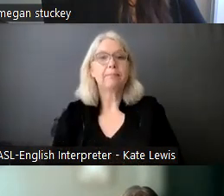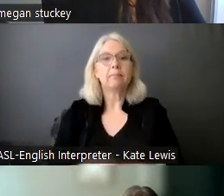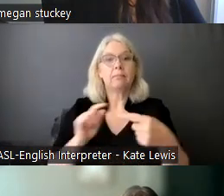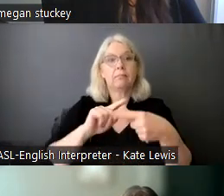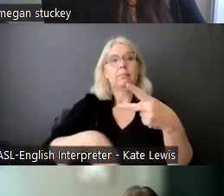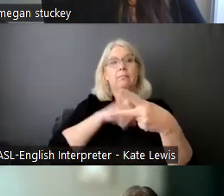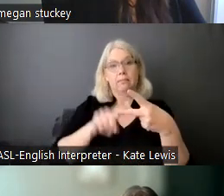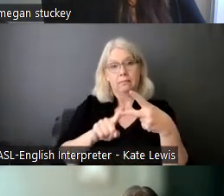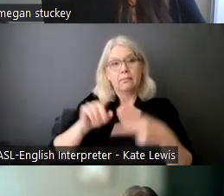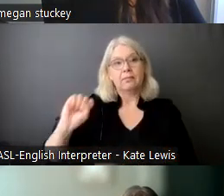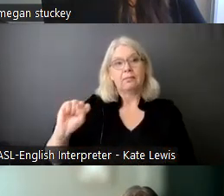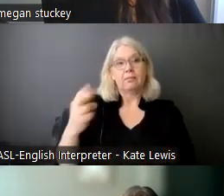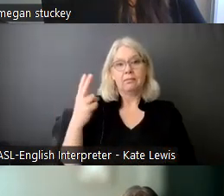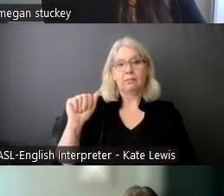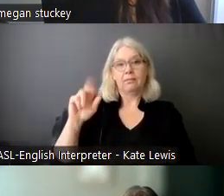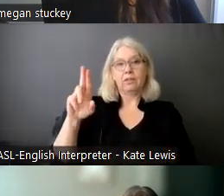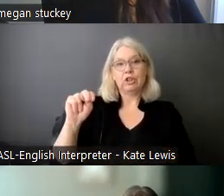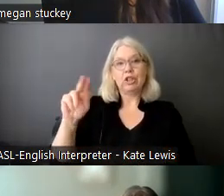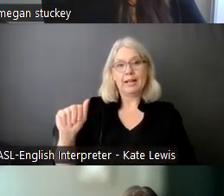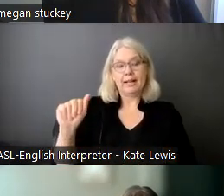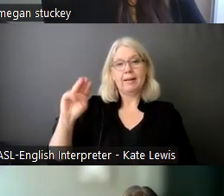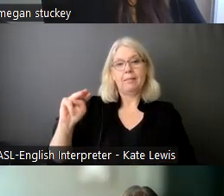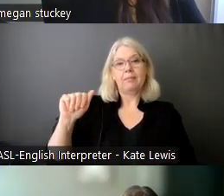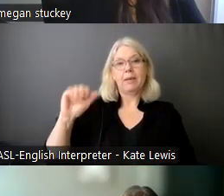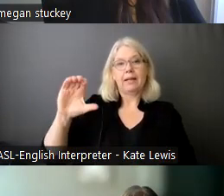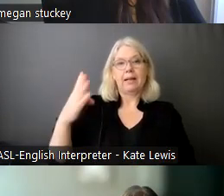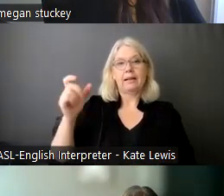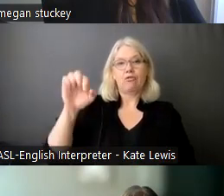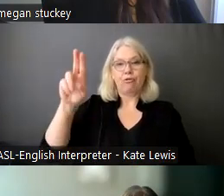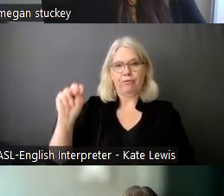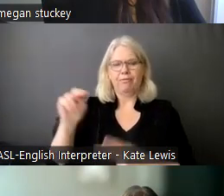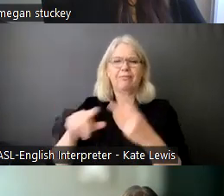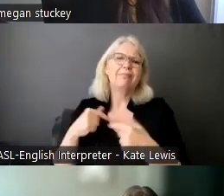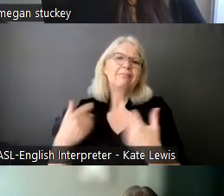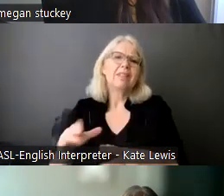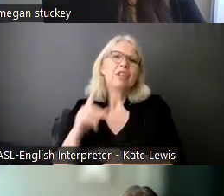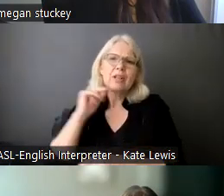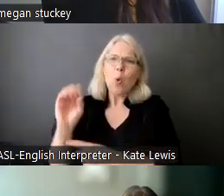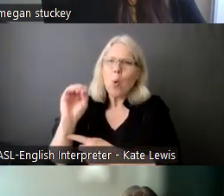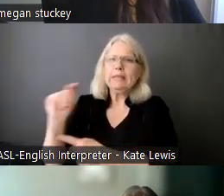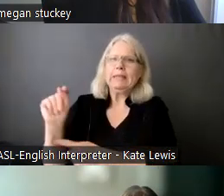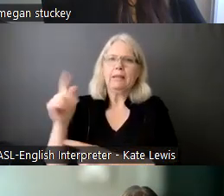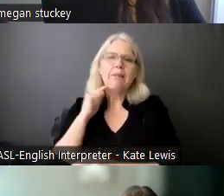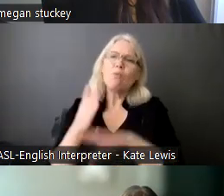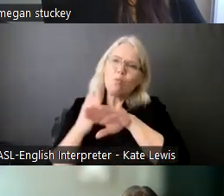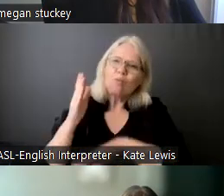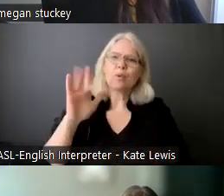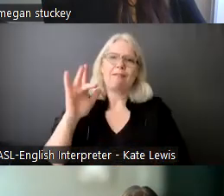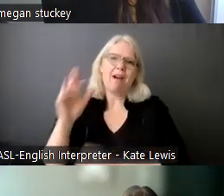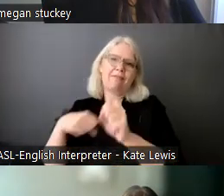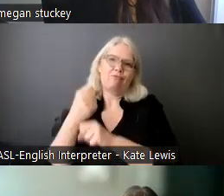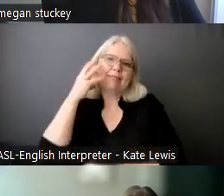an occupational therapist with over 25 years of experience working with seniors and the